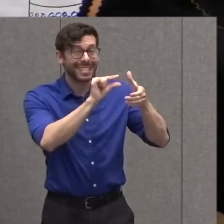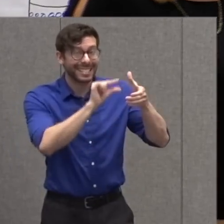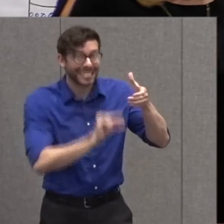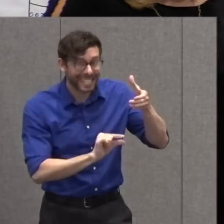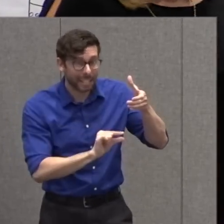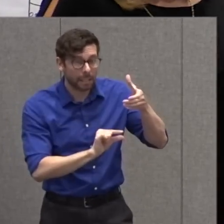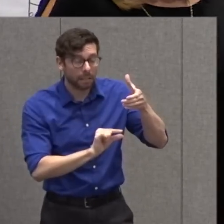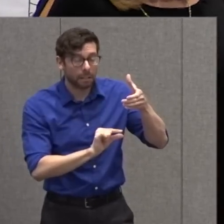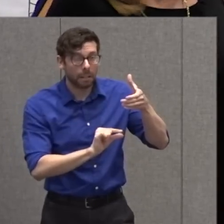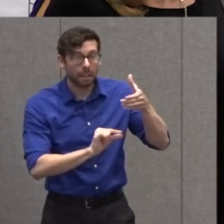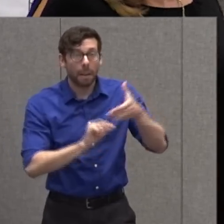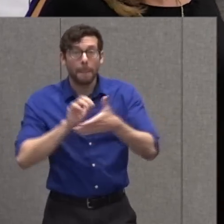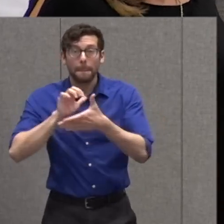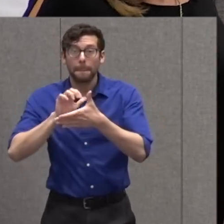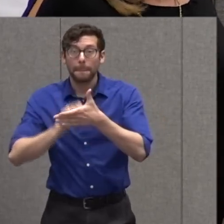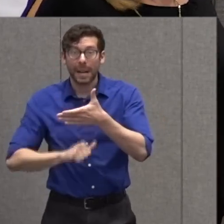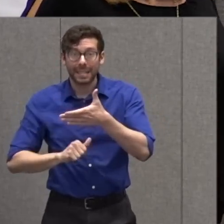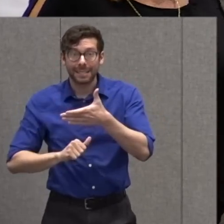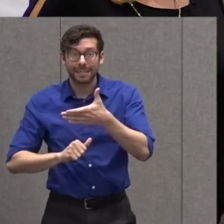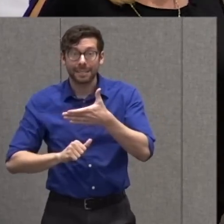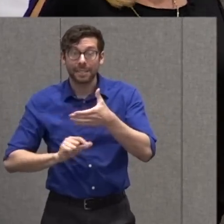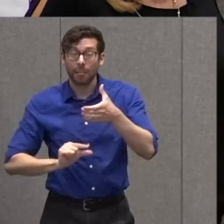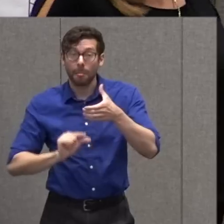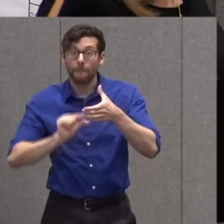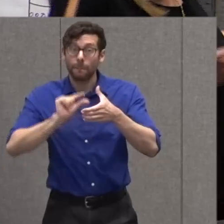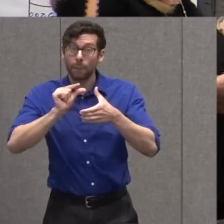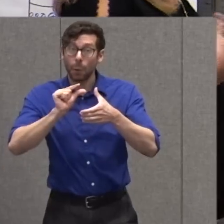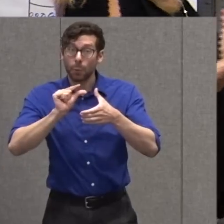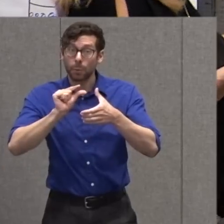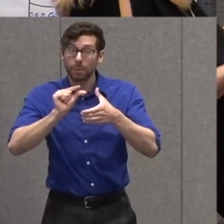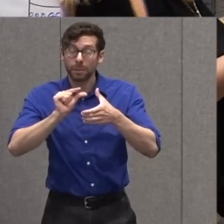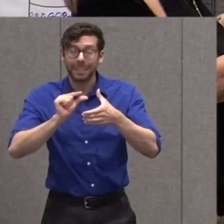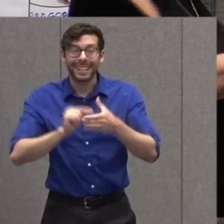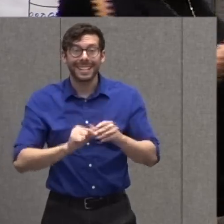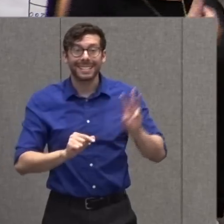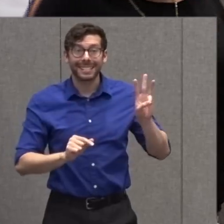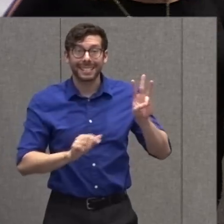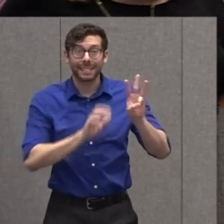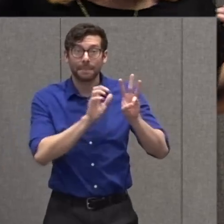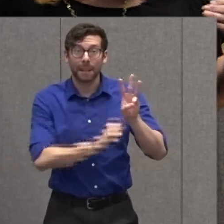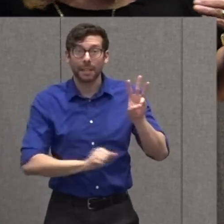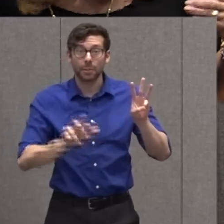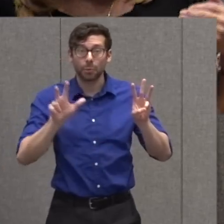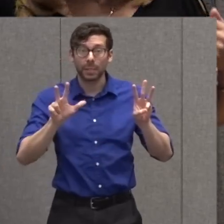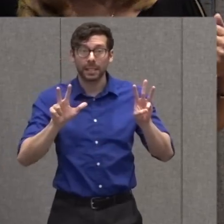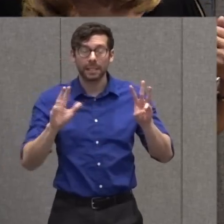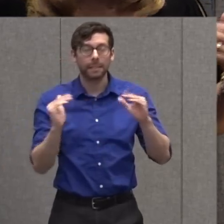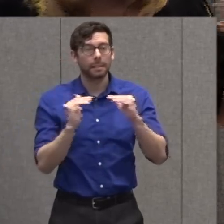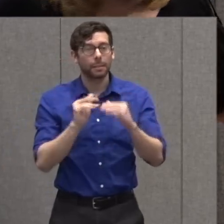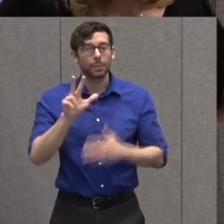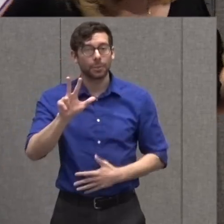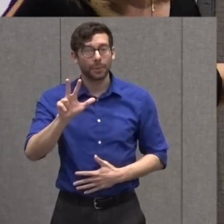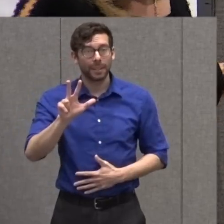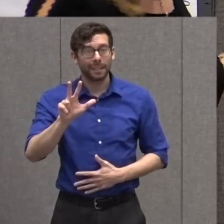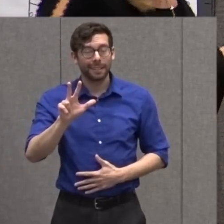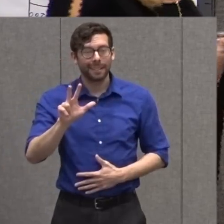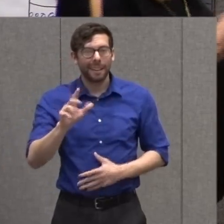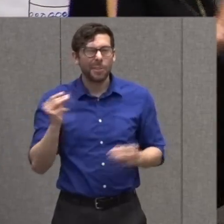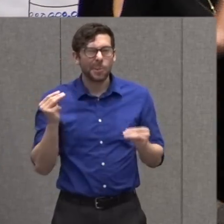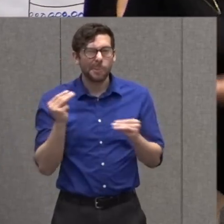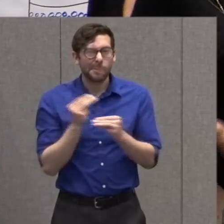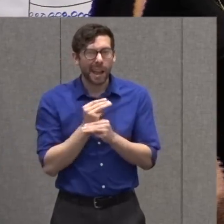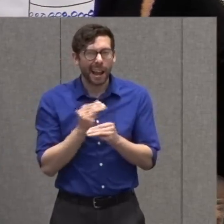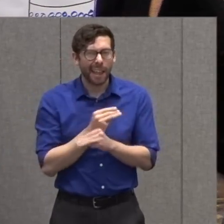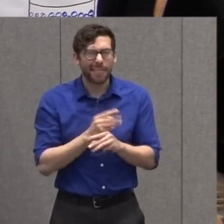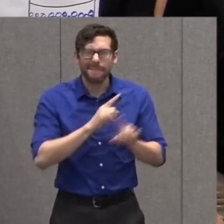3 equals 3. Yes. It's the same answer. Yes. So you can do math many different ways and get the same answer.